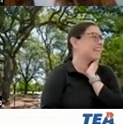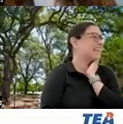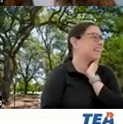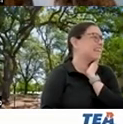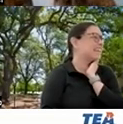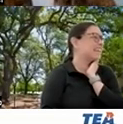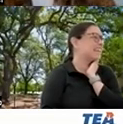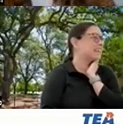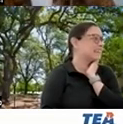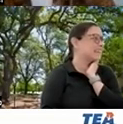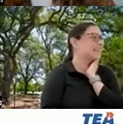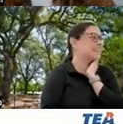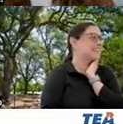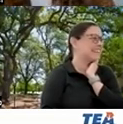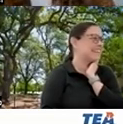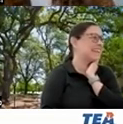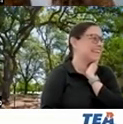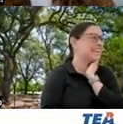Is everybody ready for that?